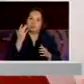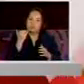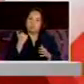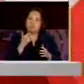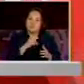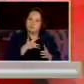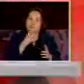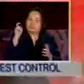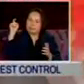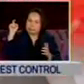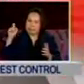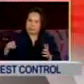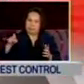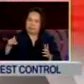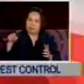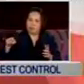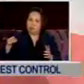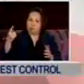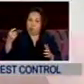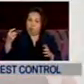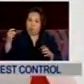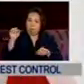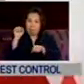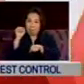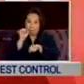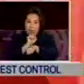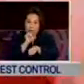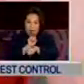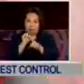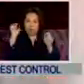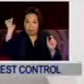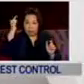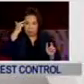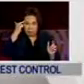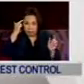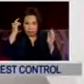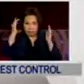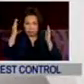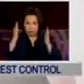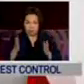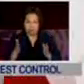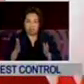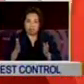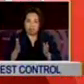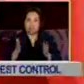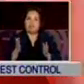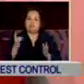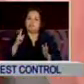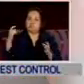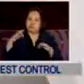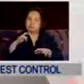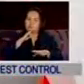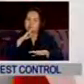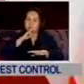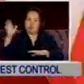it mandatory for a public officer like him to submit a true declaration under oath